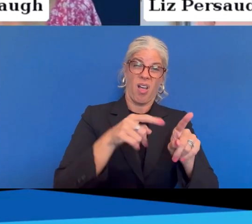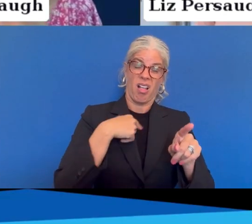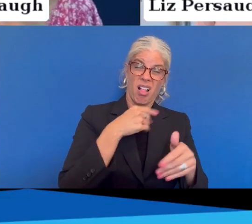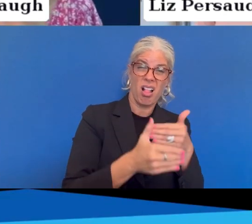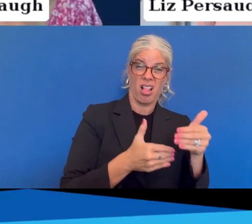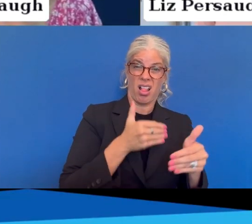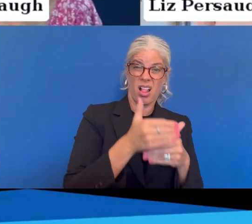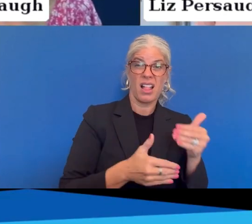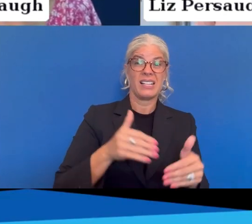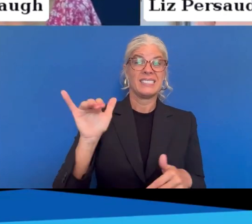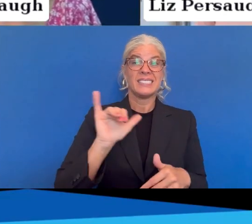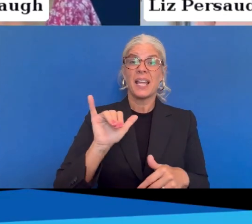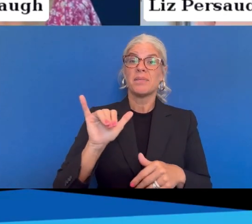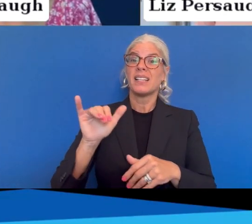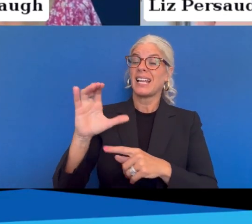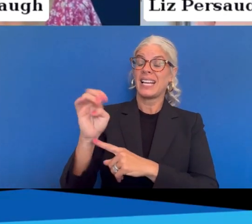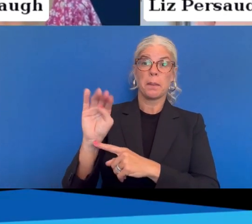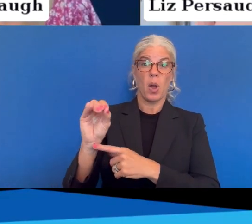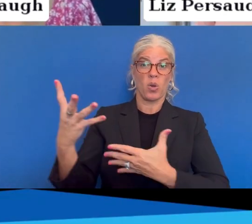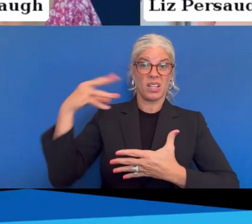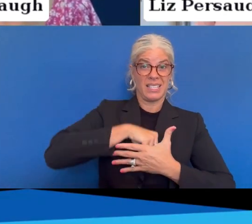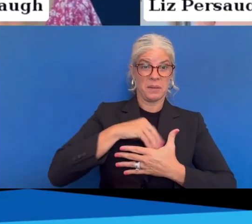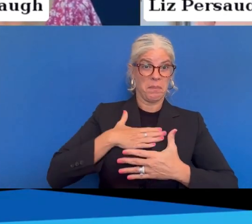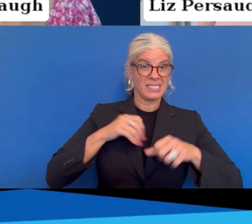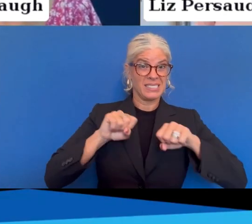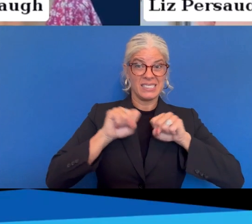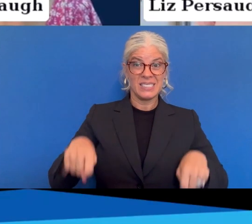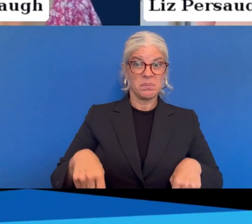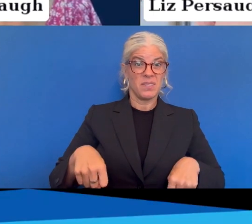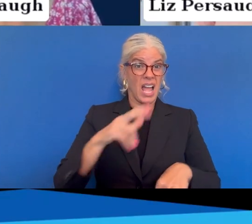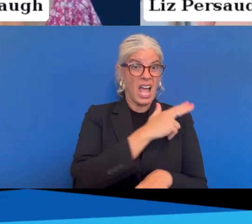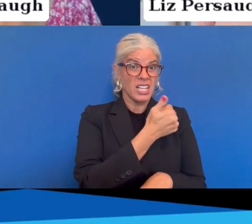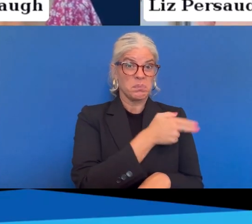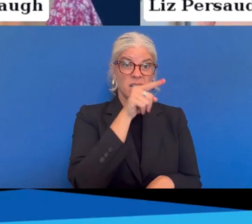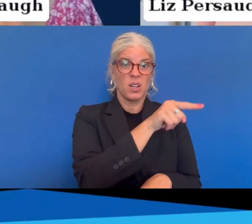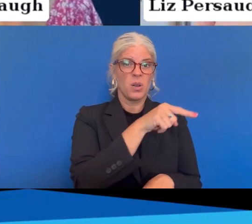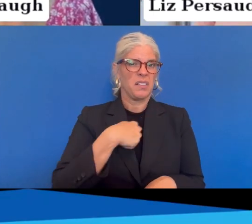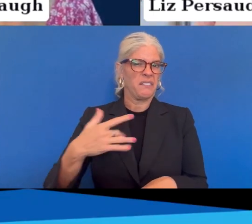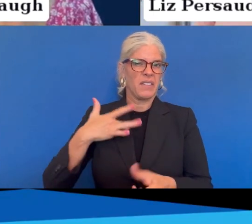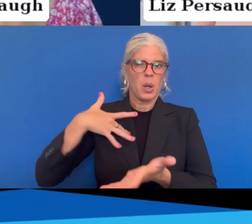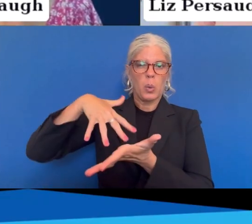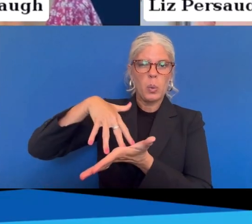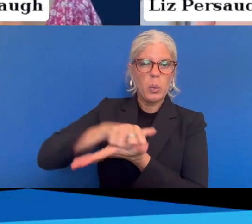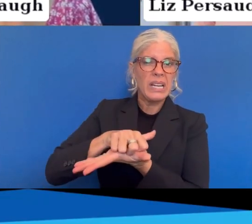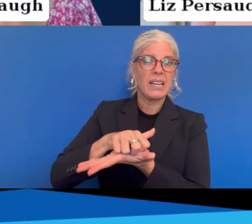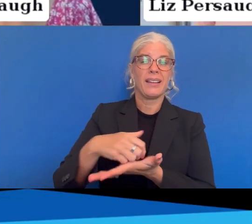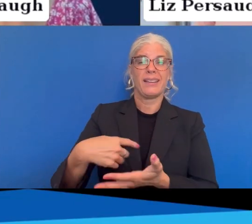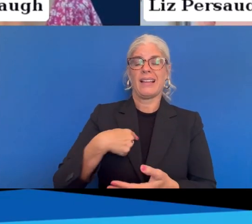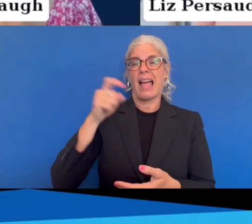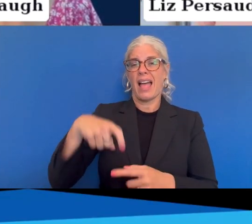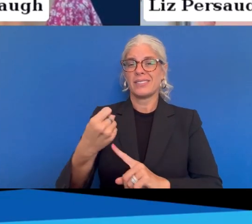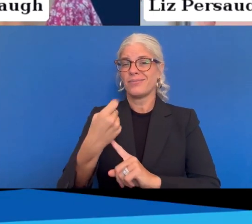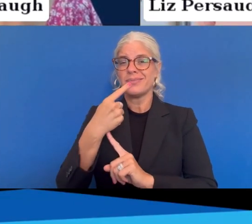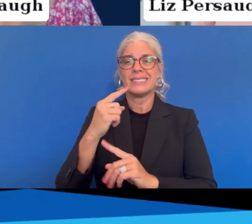that. I also felt from the day I had chemo in my